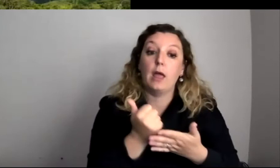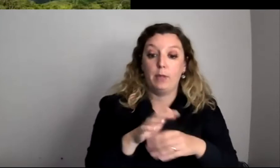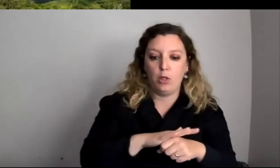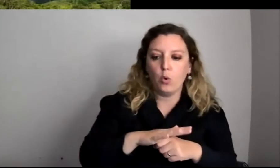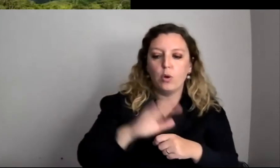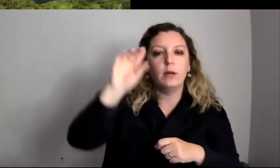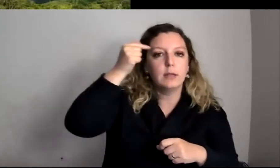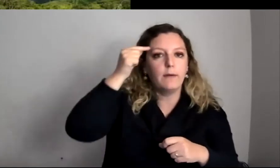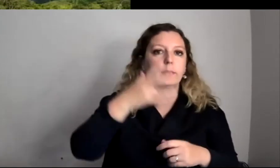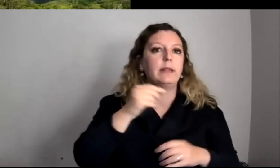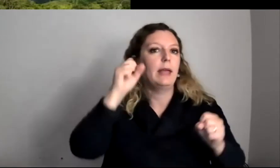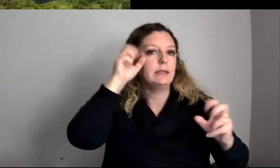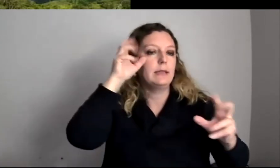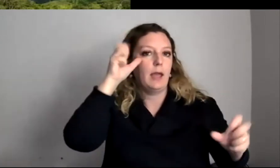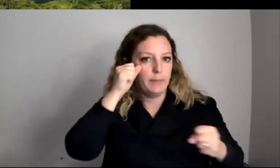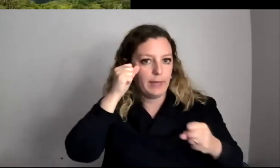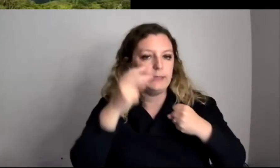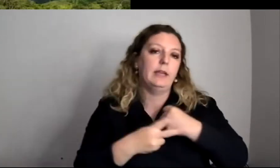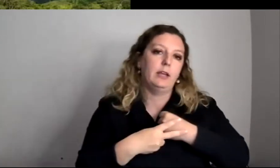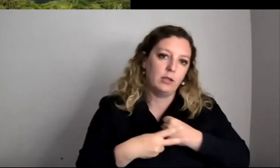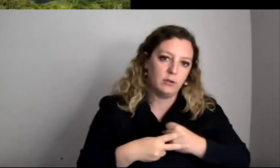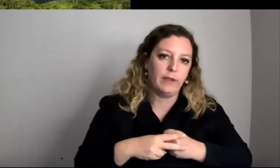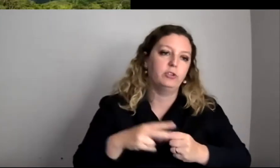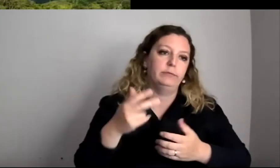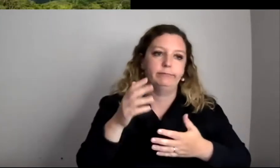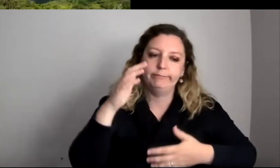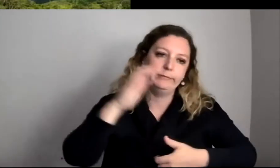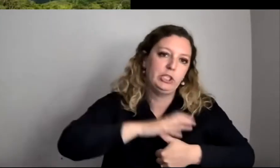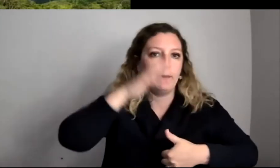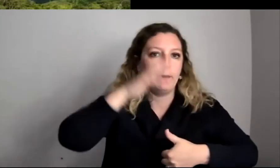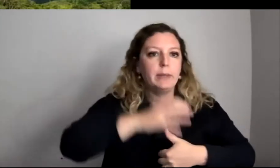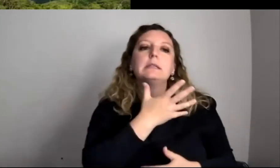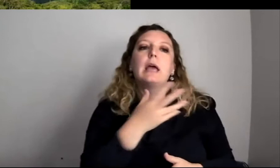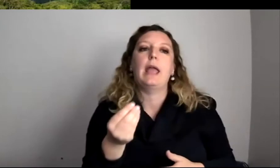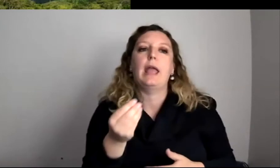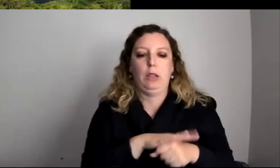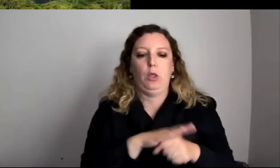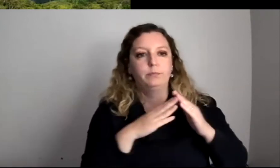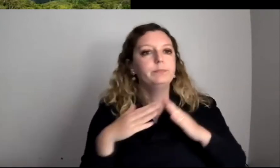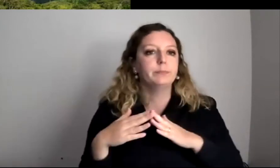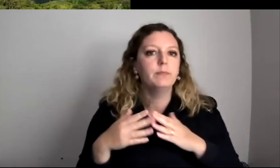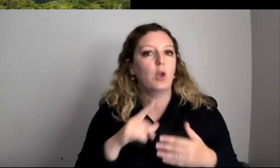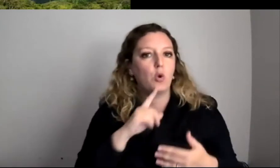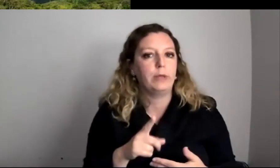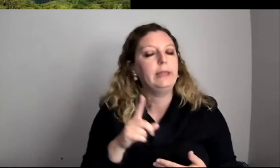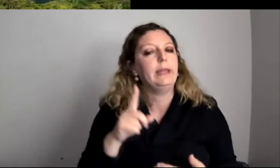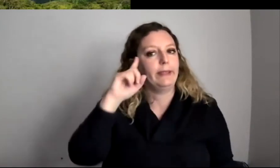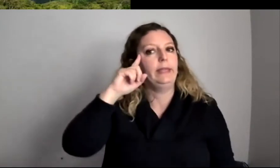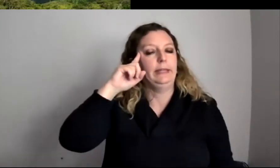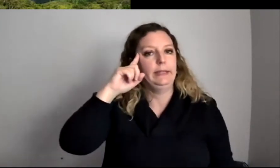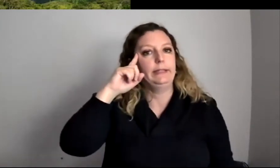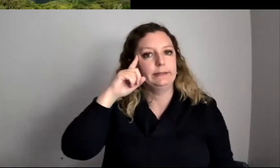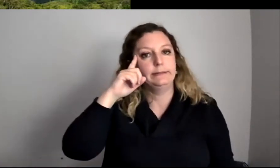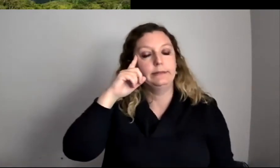and amazing conservation champions in Madagascar and local communities, I really do think,